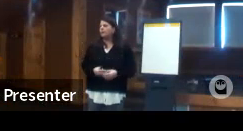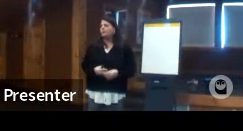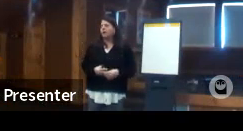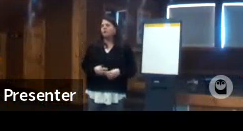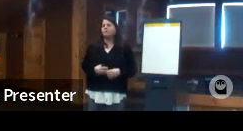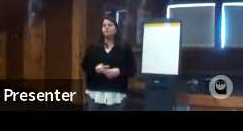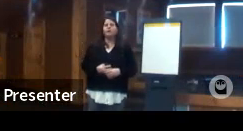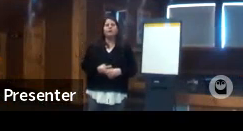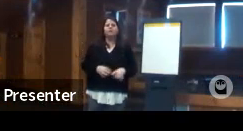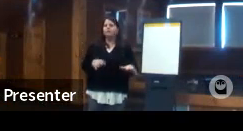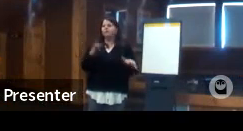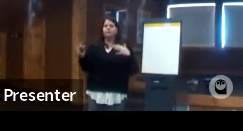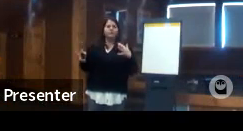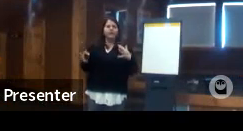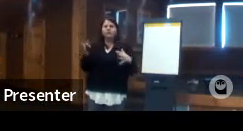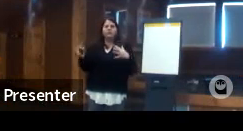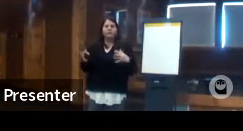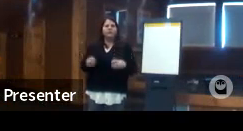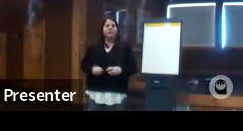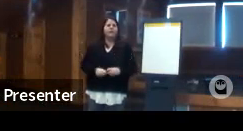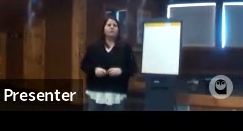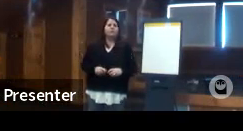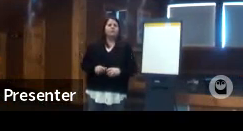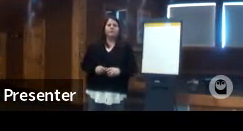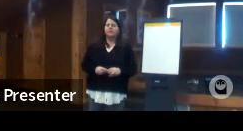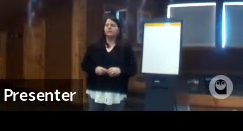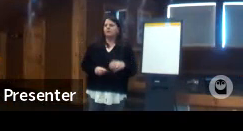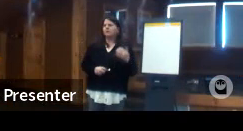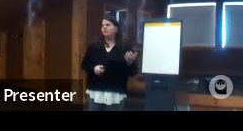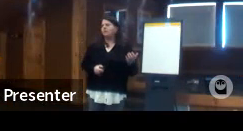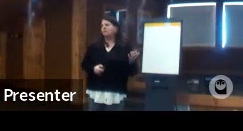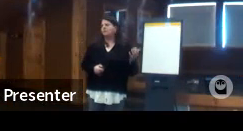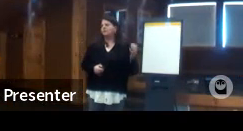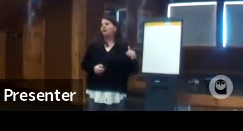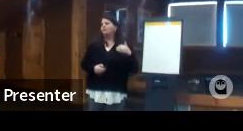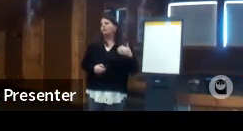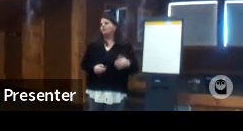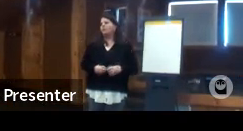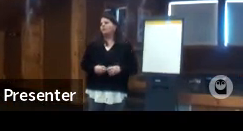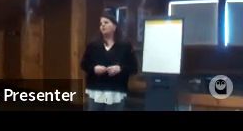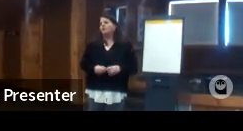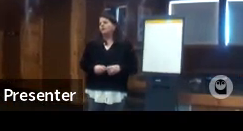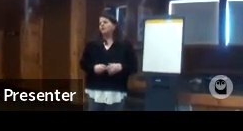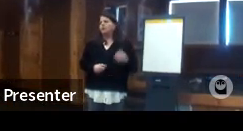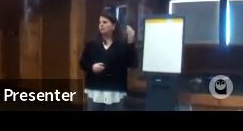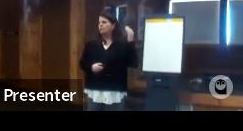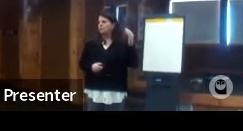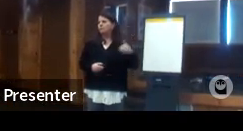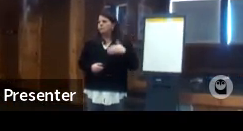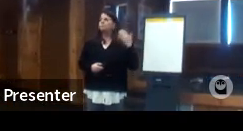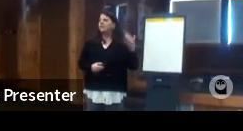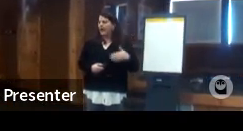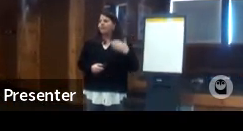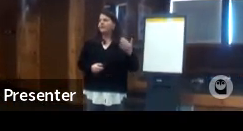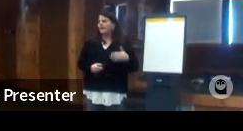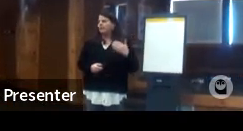counting for your own hours of training for NOVA certification, your state acknowledgments of your education. So